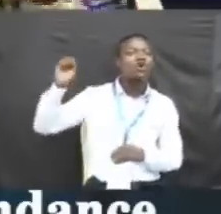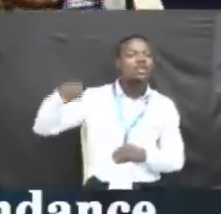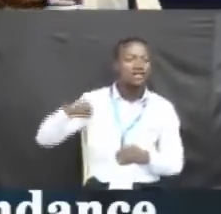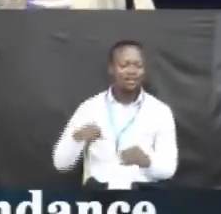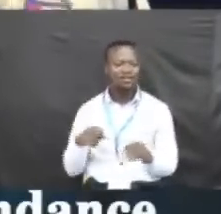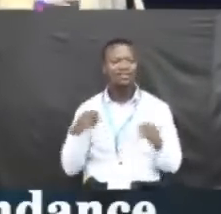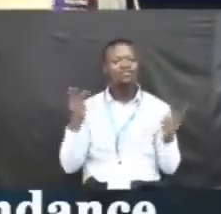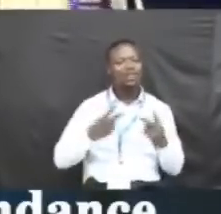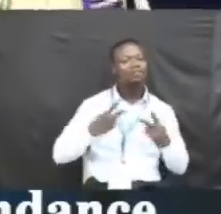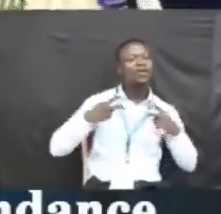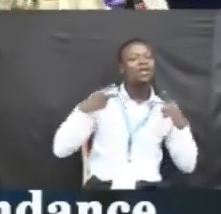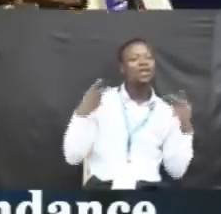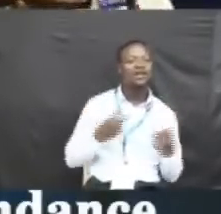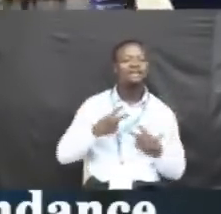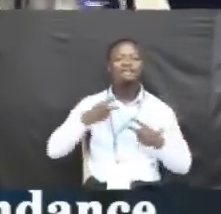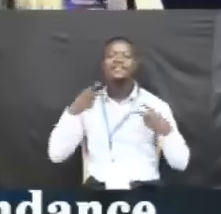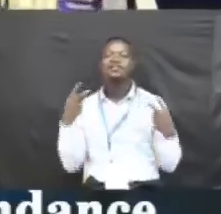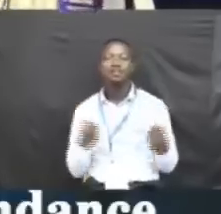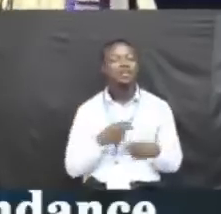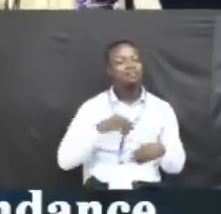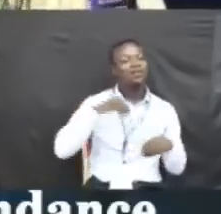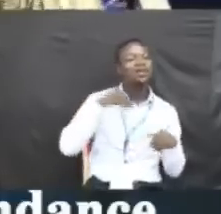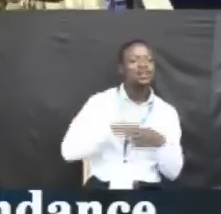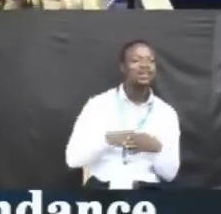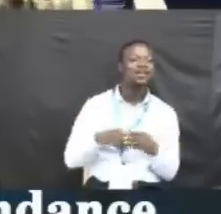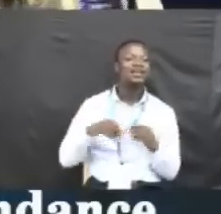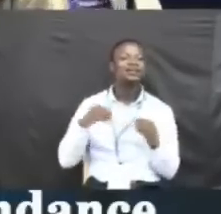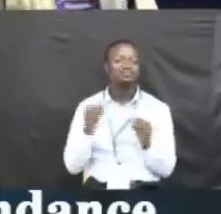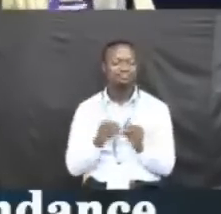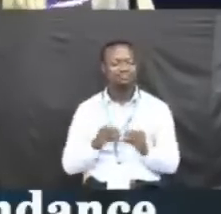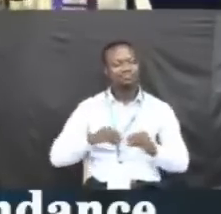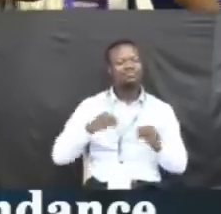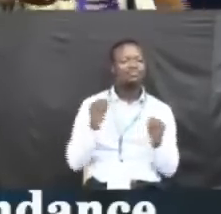Dripping abundance. Yeah.